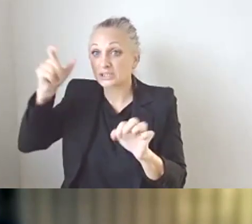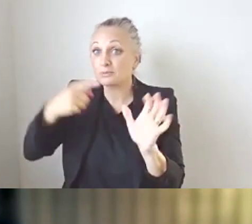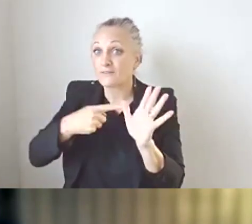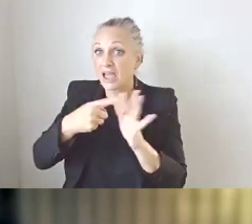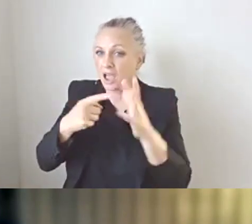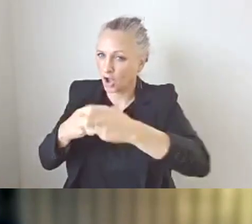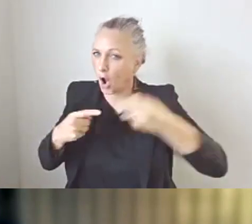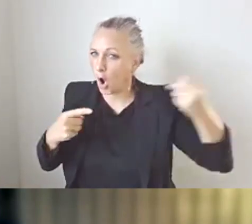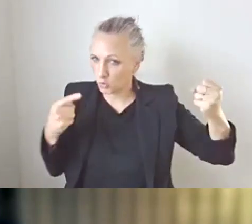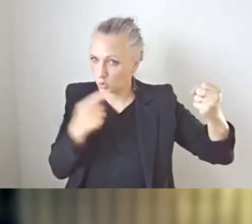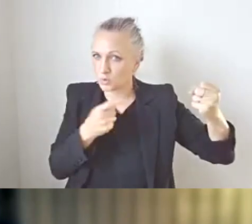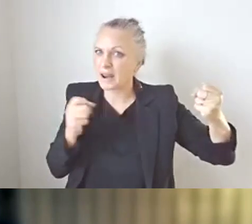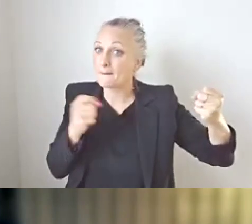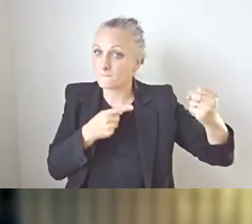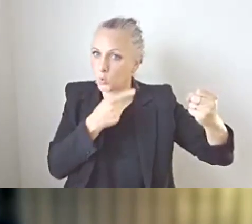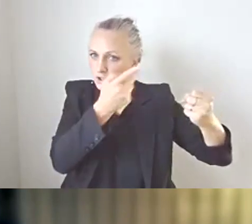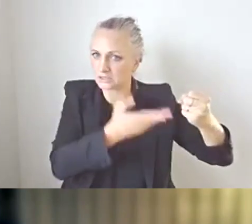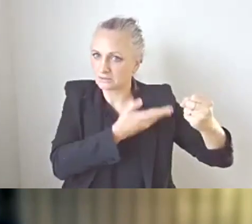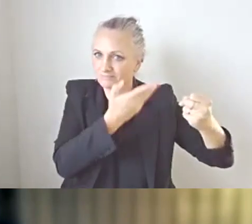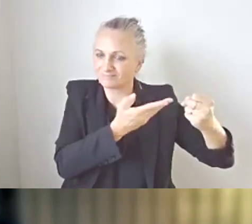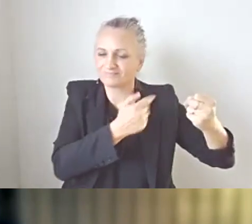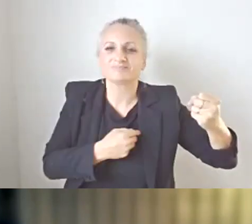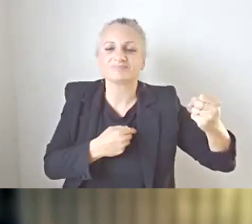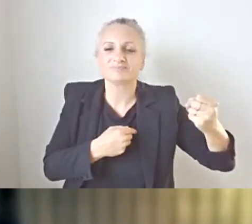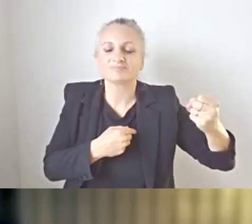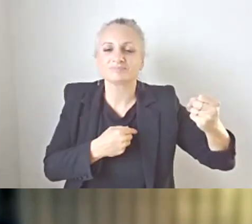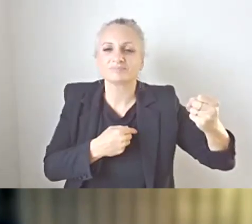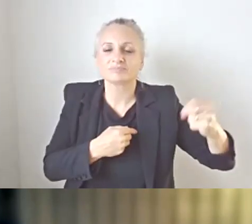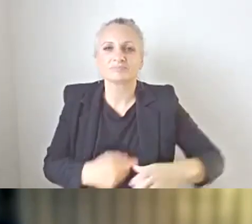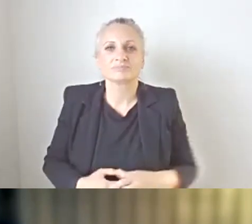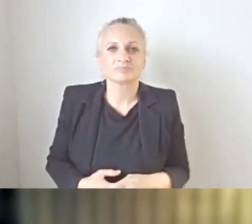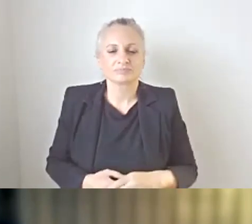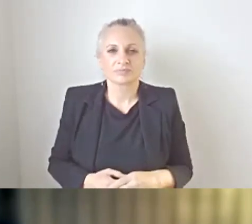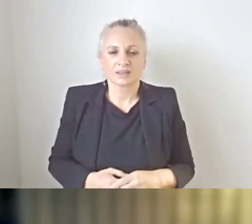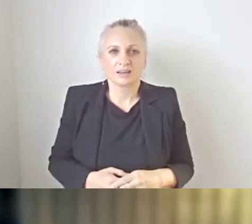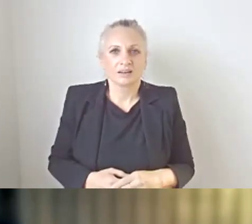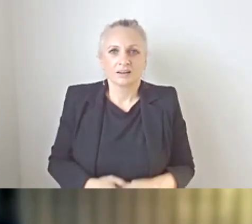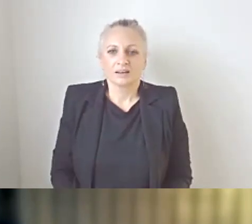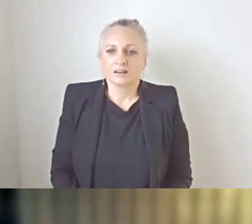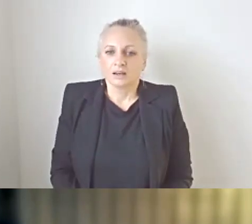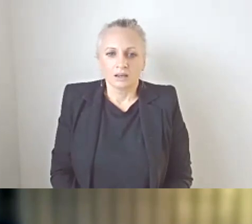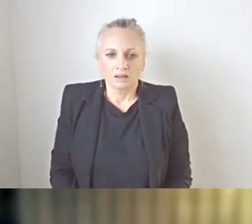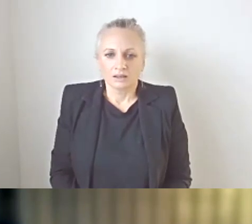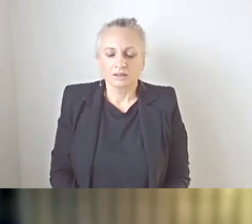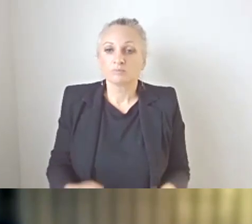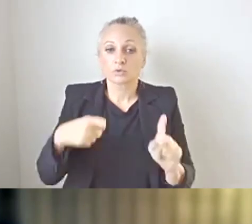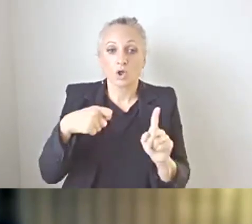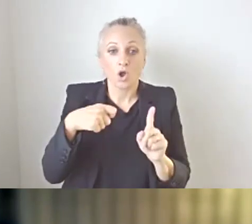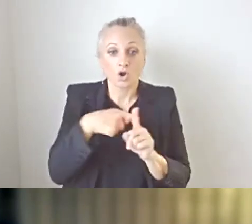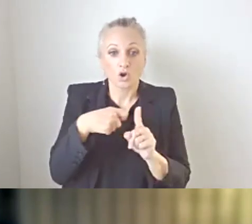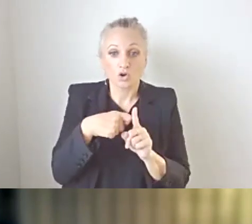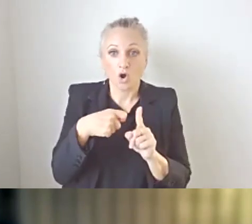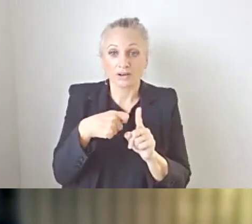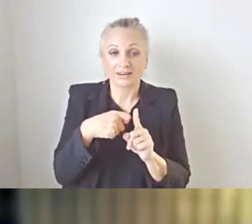Indeed. Yeah, I Sorry to echo that. interrupt. Sorry. Sorry. Just to let you know, Paula's